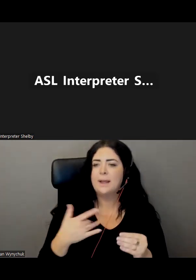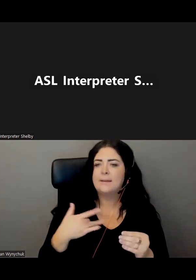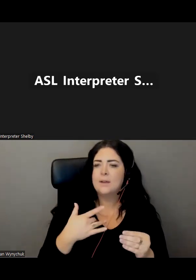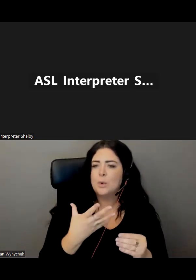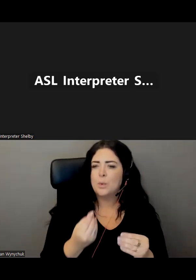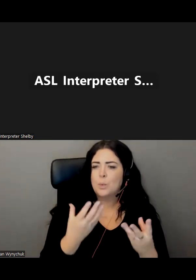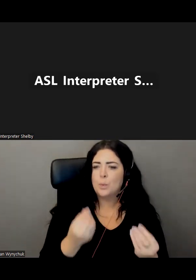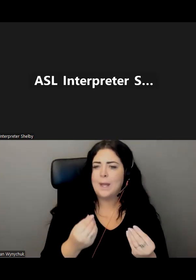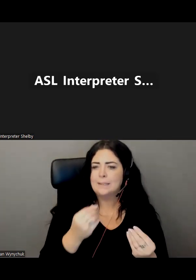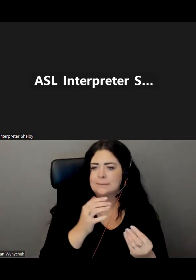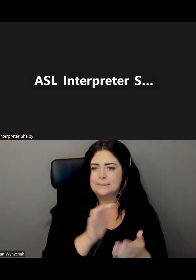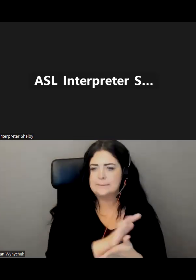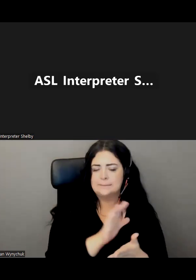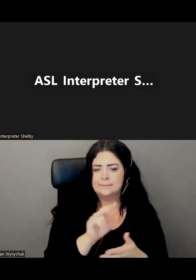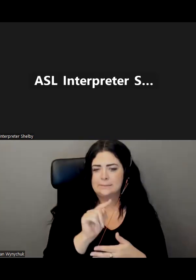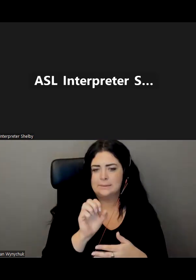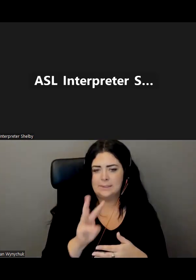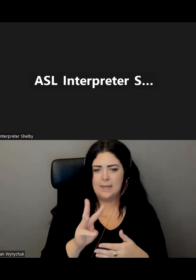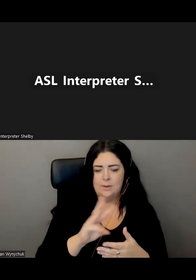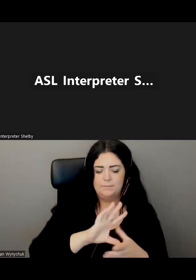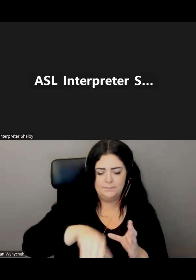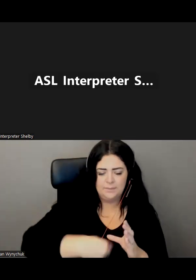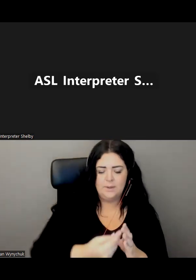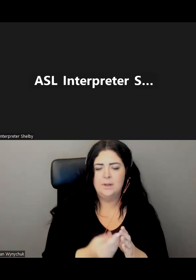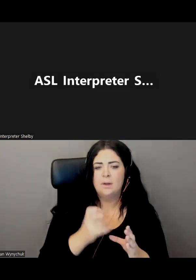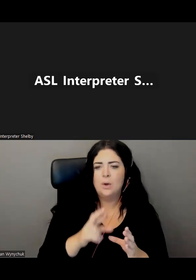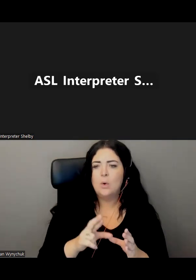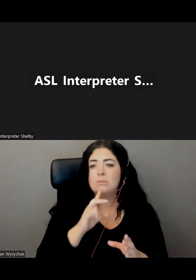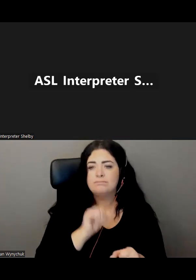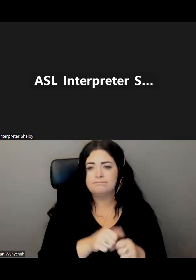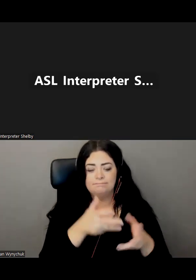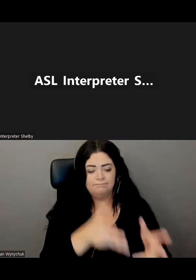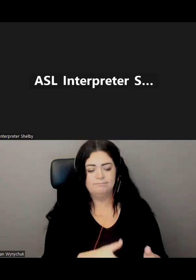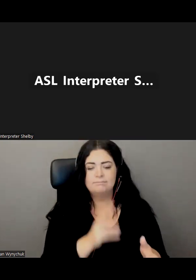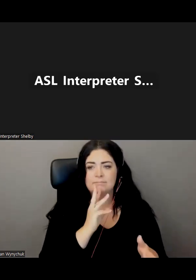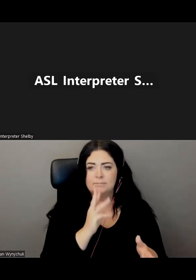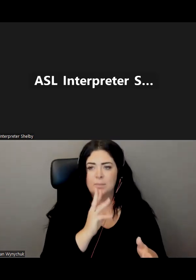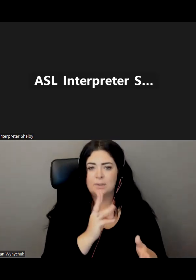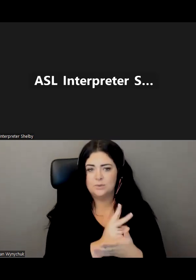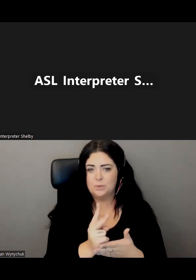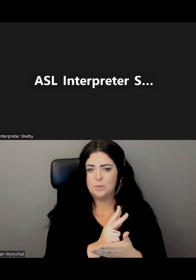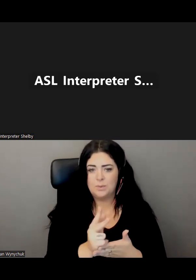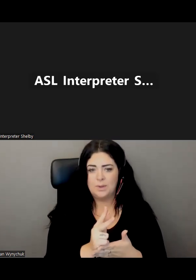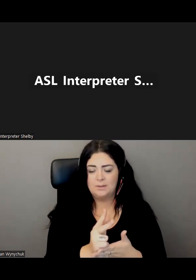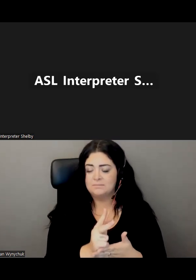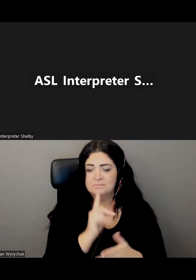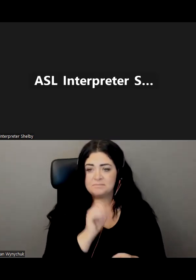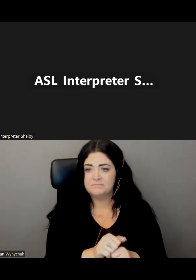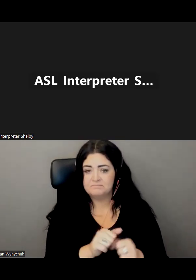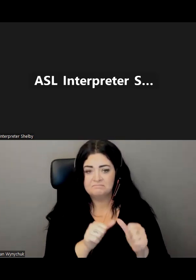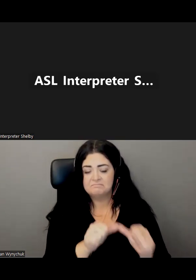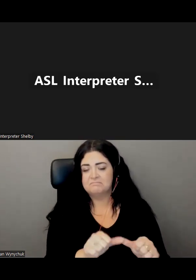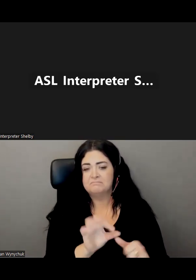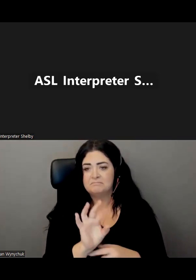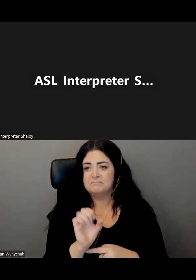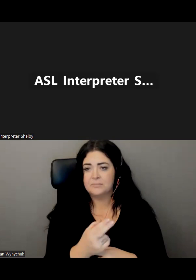or I'll actually put it in a full-on glass of water and it stays fresh for 2 to 3 weeks. Even if it's just a soil grown one that comes